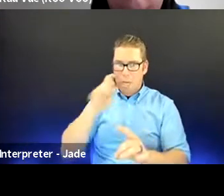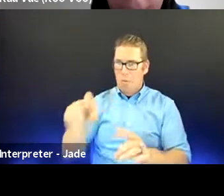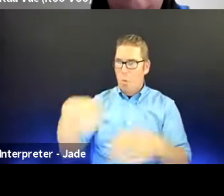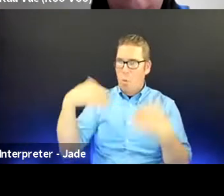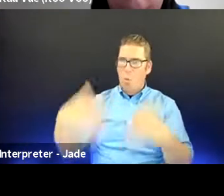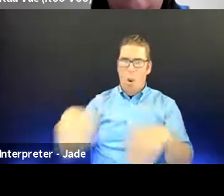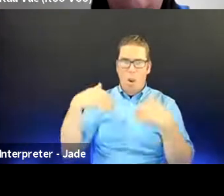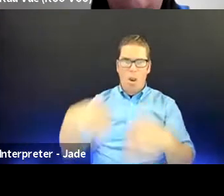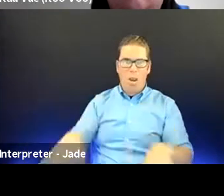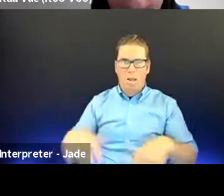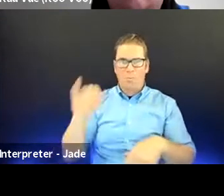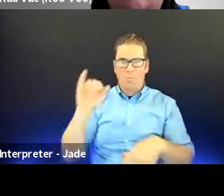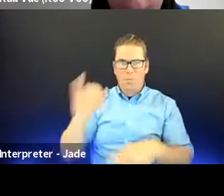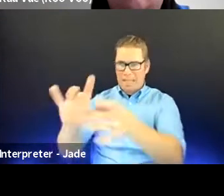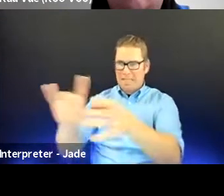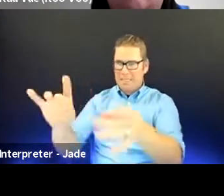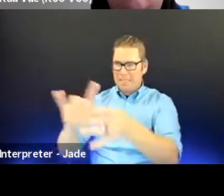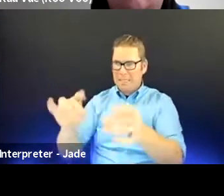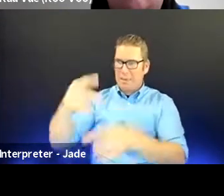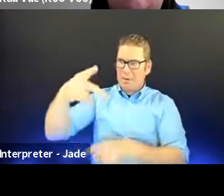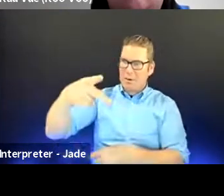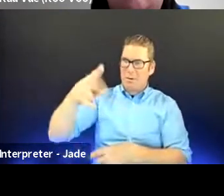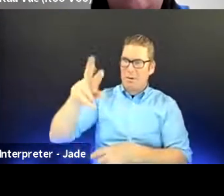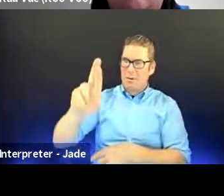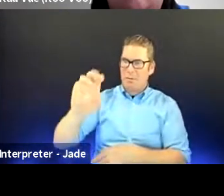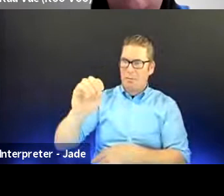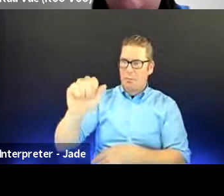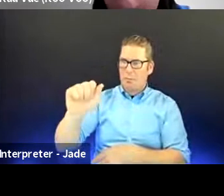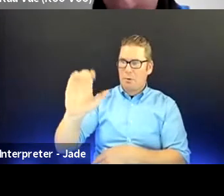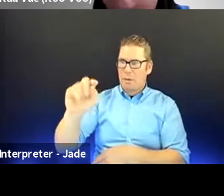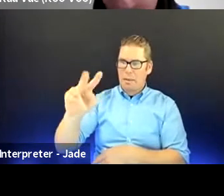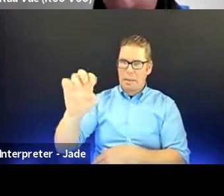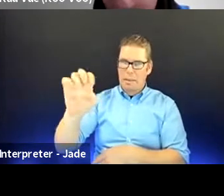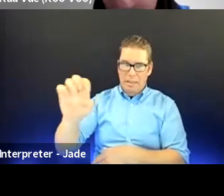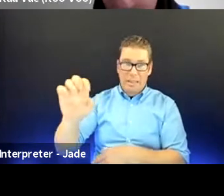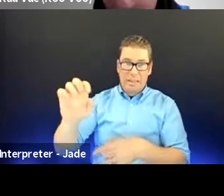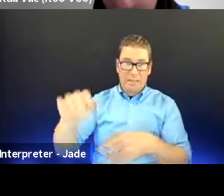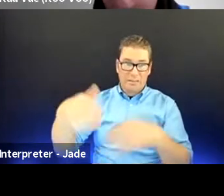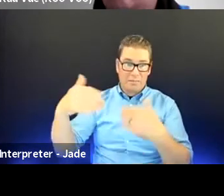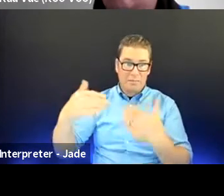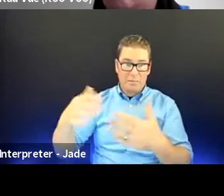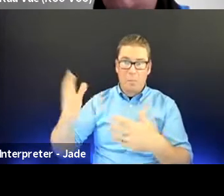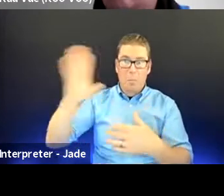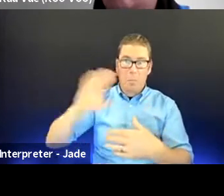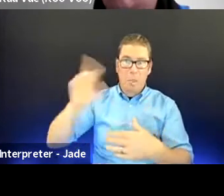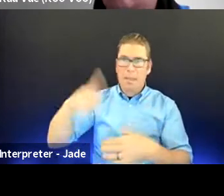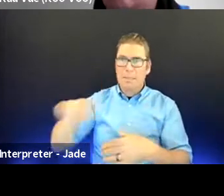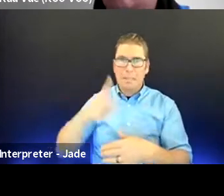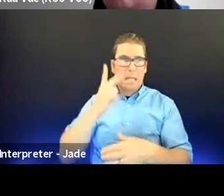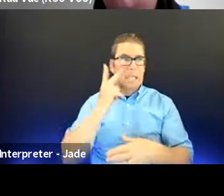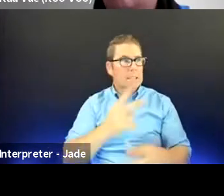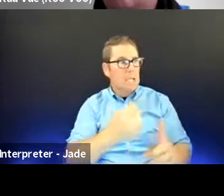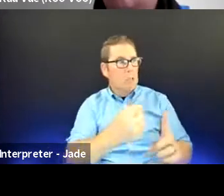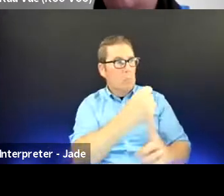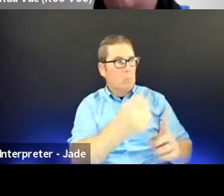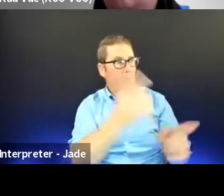statement against those sorts of things. In the past, it's been reactive, if it happened at all. So I was very happy to see